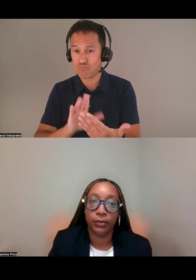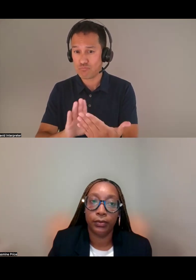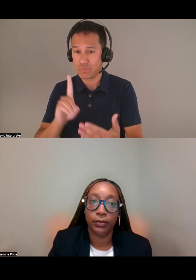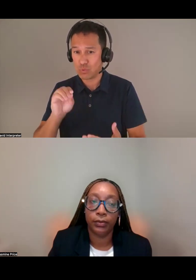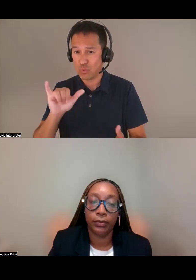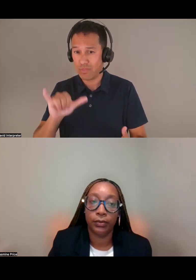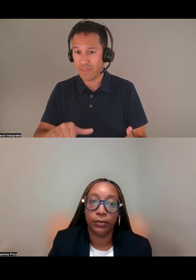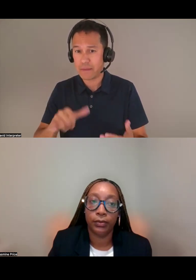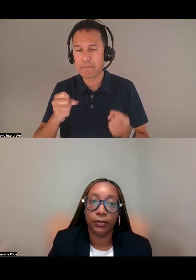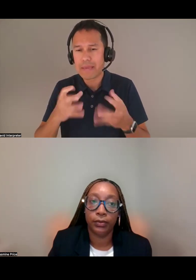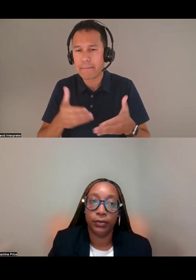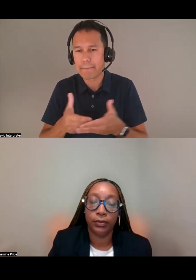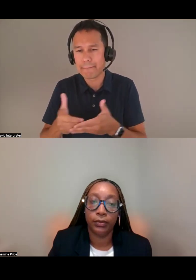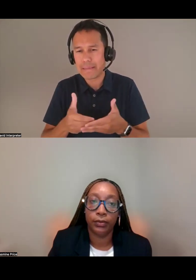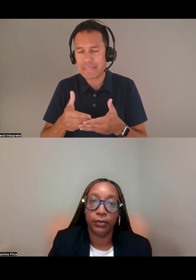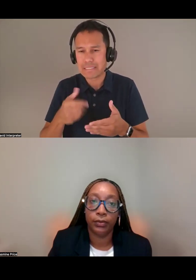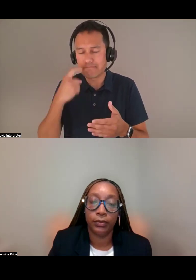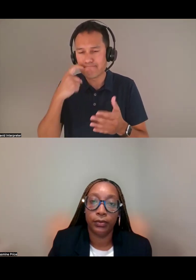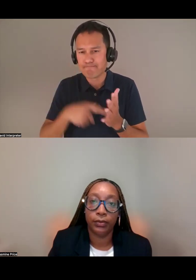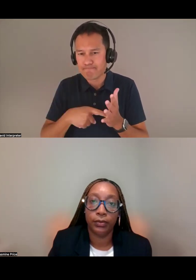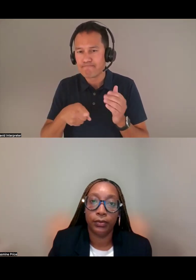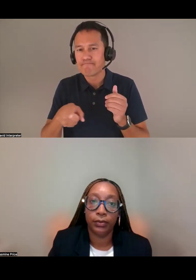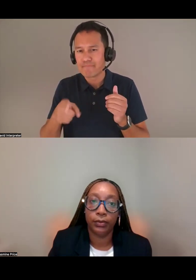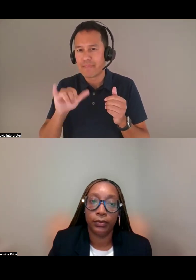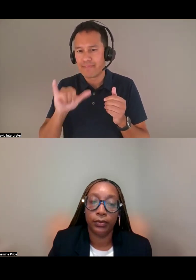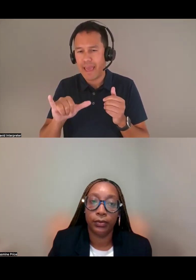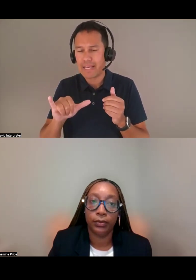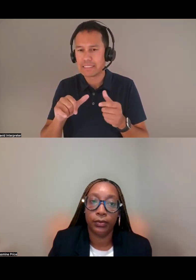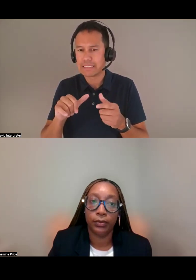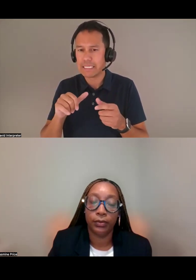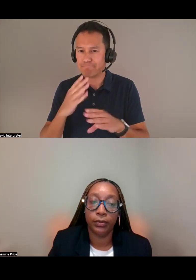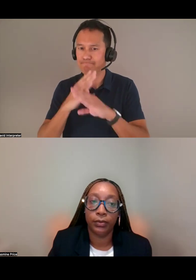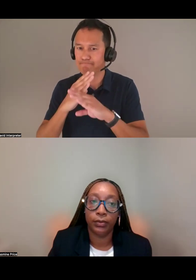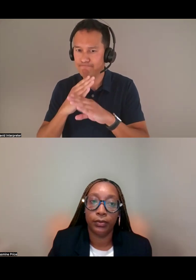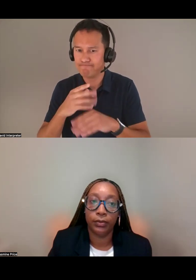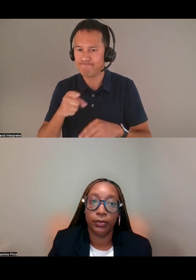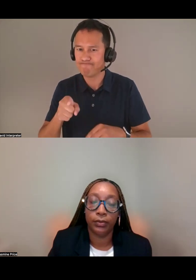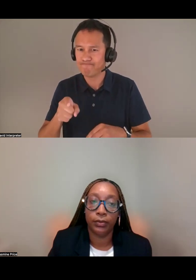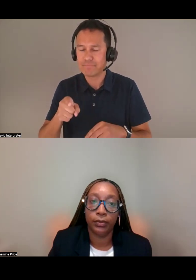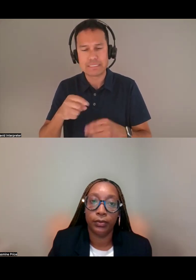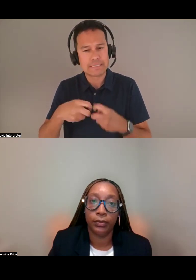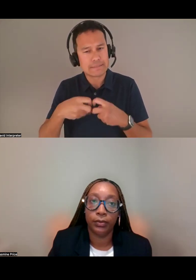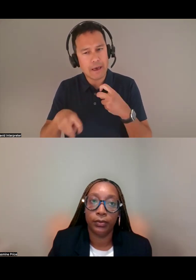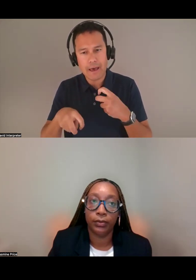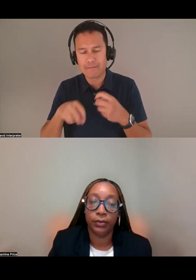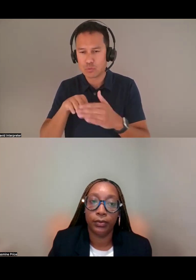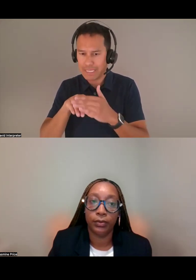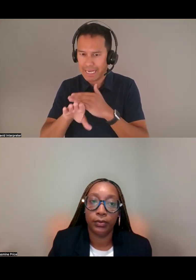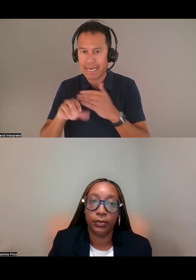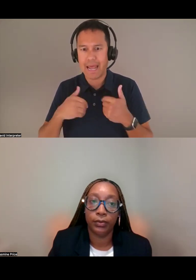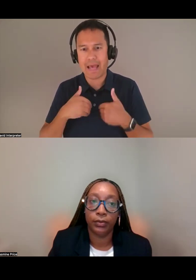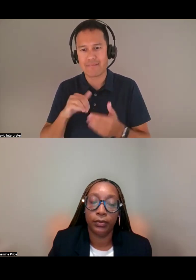babies are finding that to be the stopping point. It's very difficult for them to get in and have that ABR